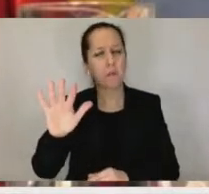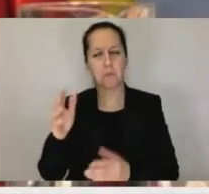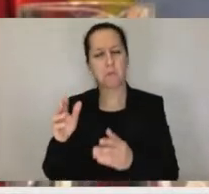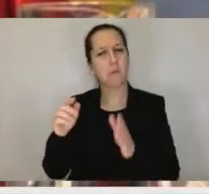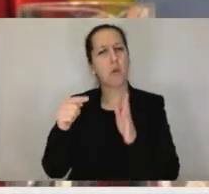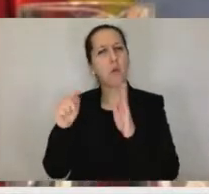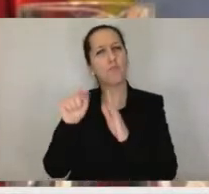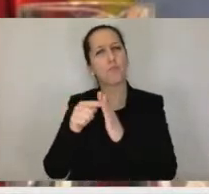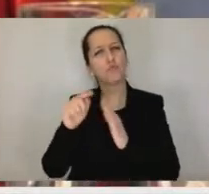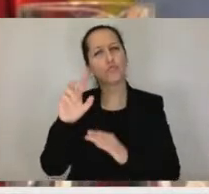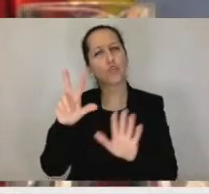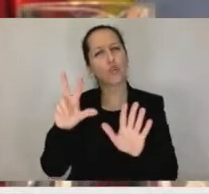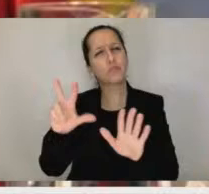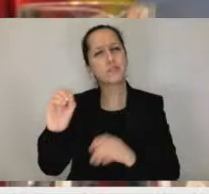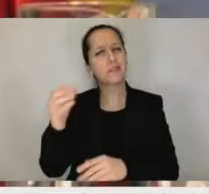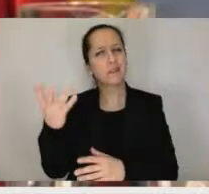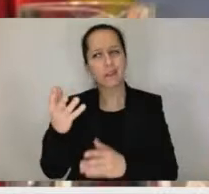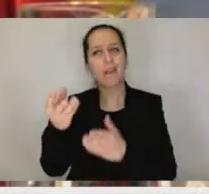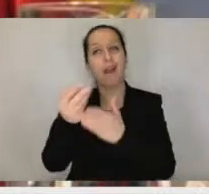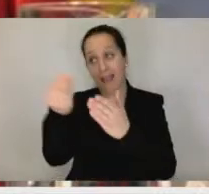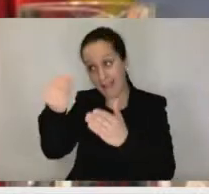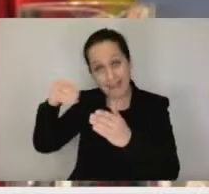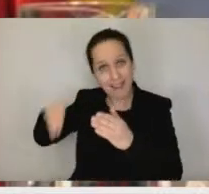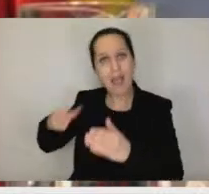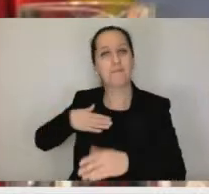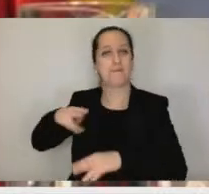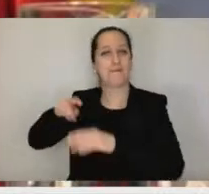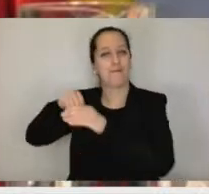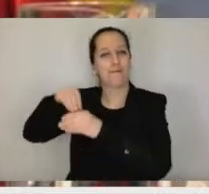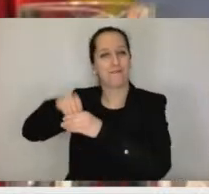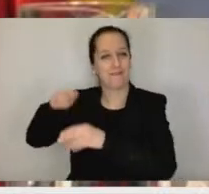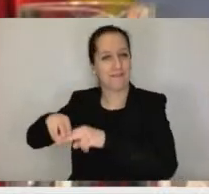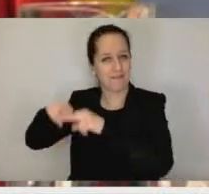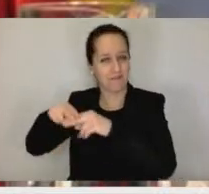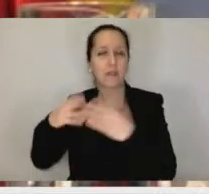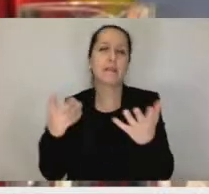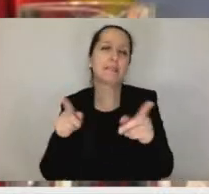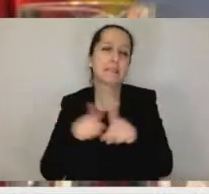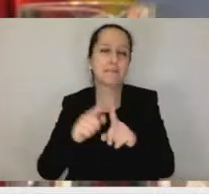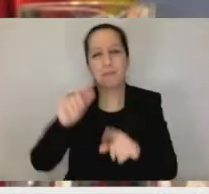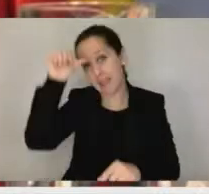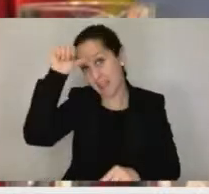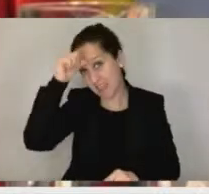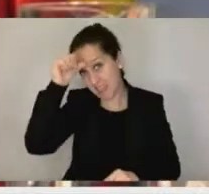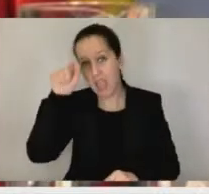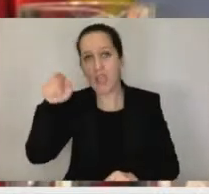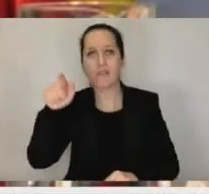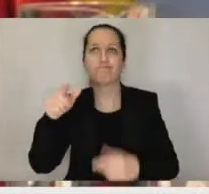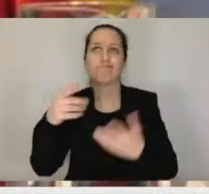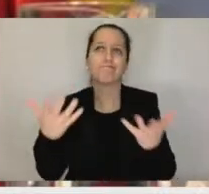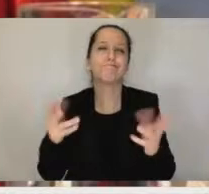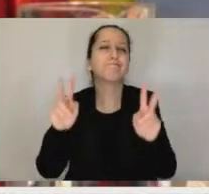anyone interested to look at, which has all these things. It's simple to use, it's